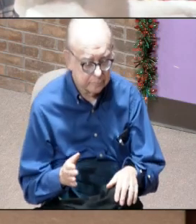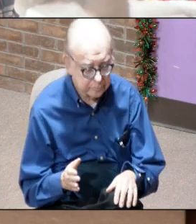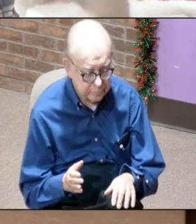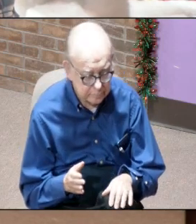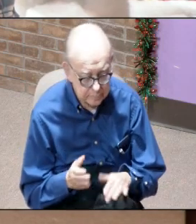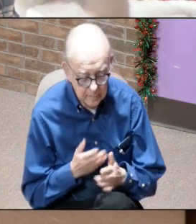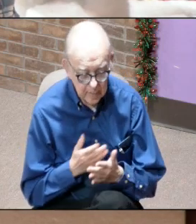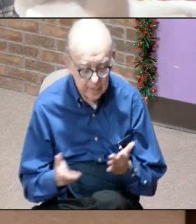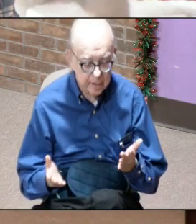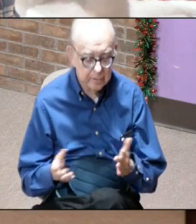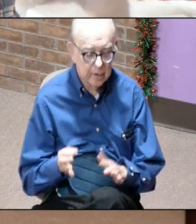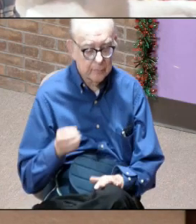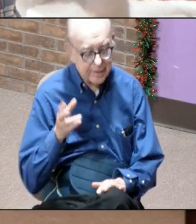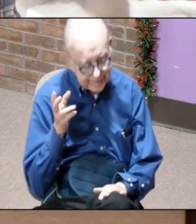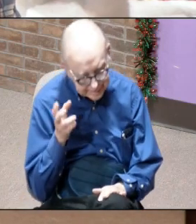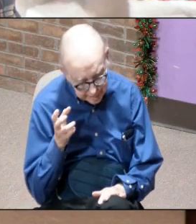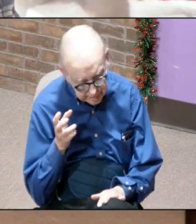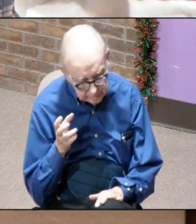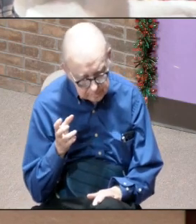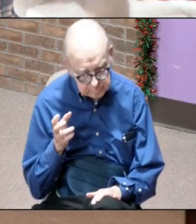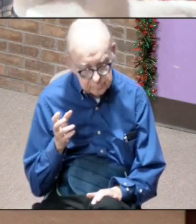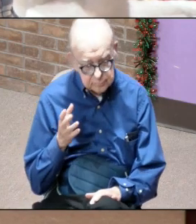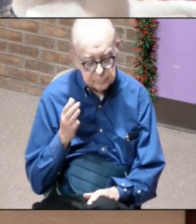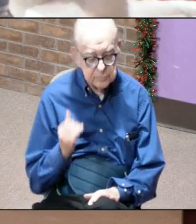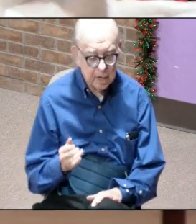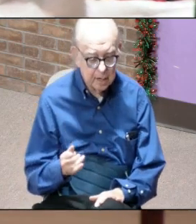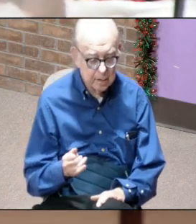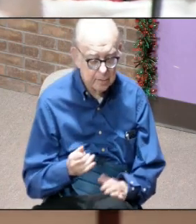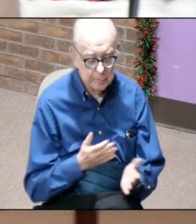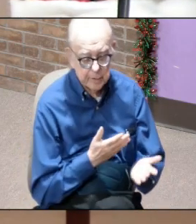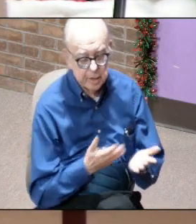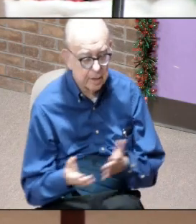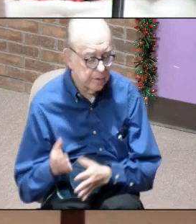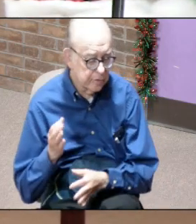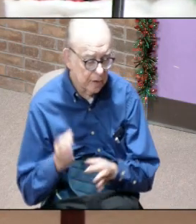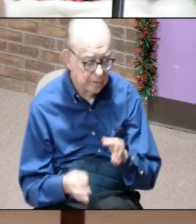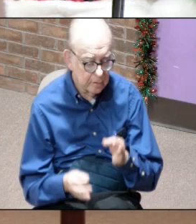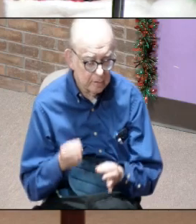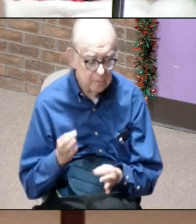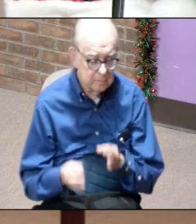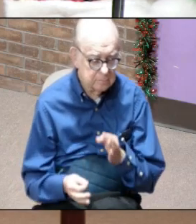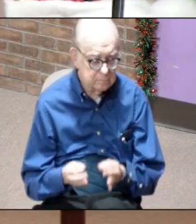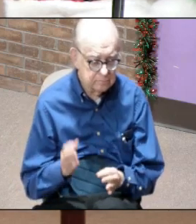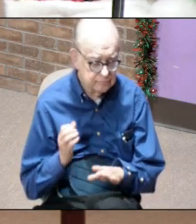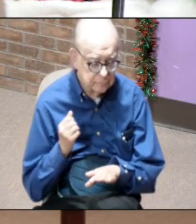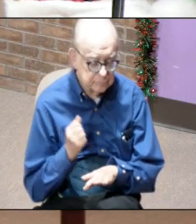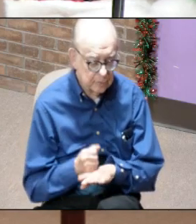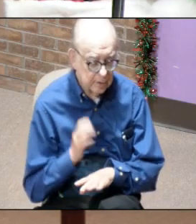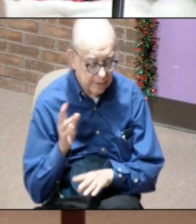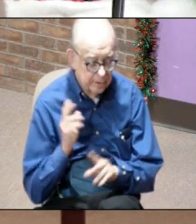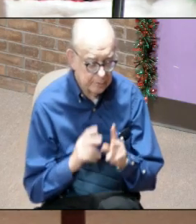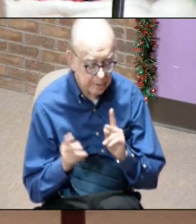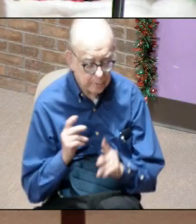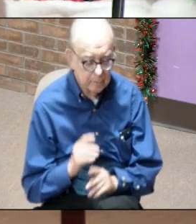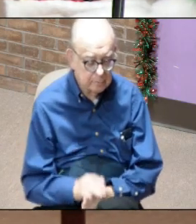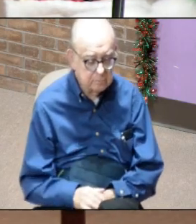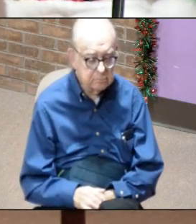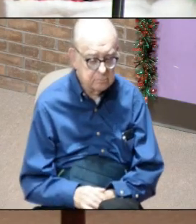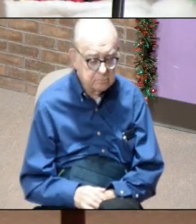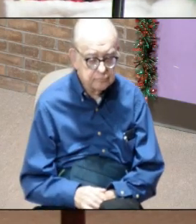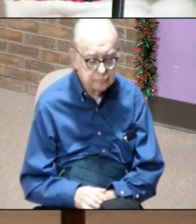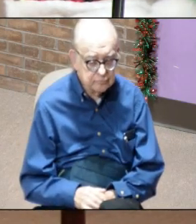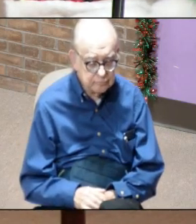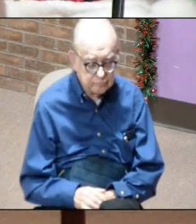of Satan in order to bring judgment upon his people.